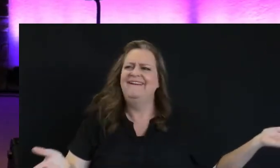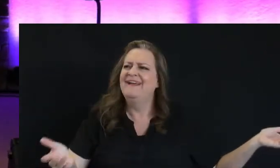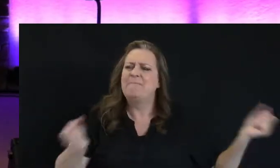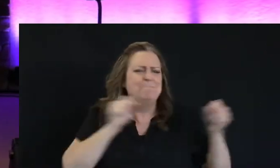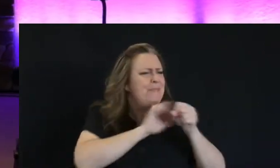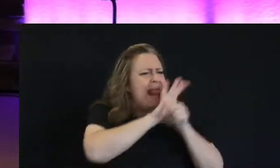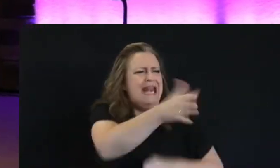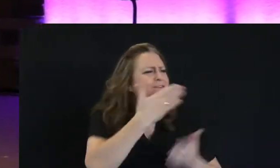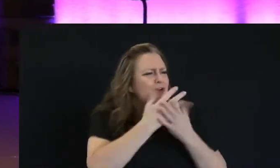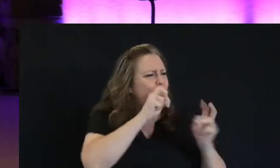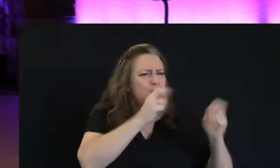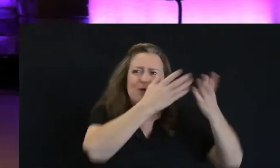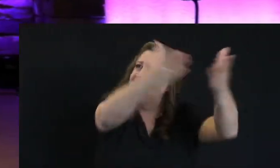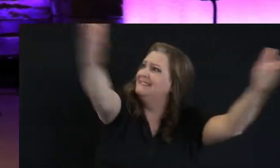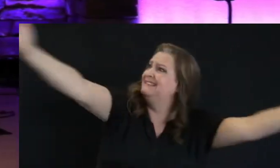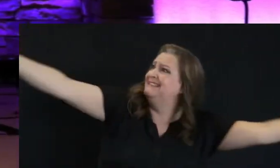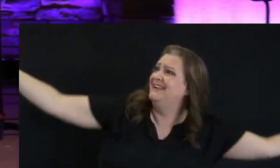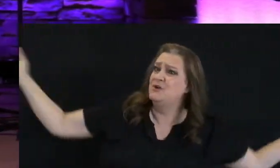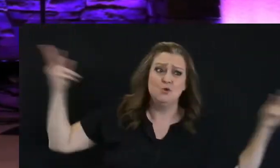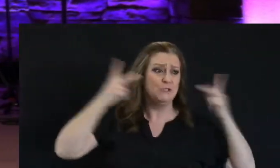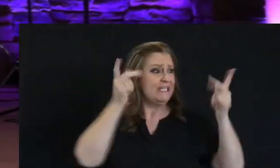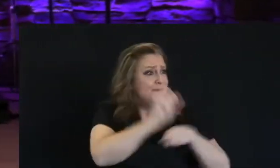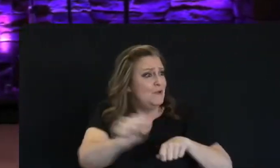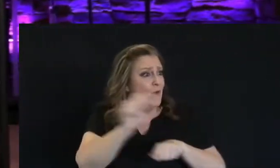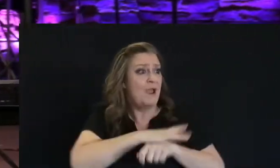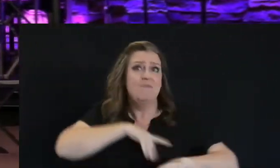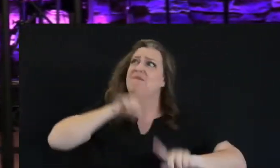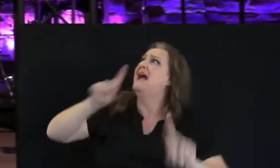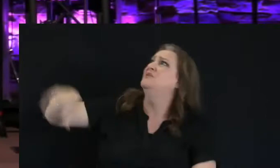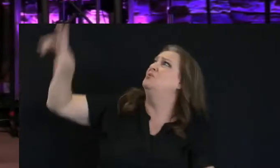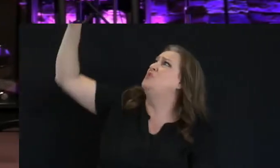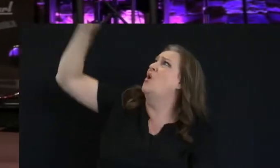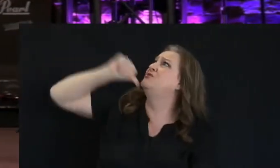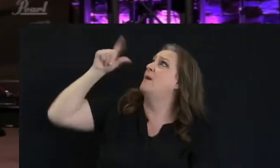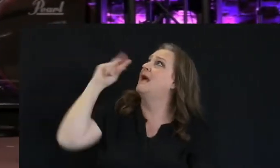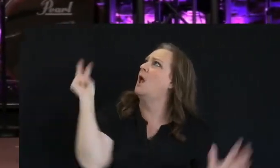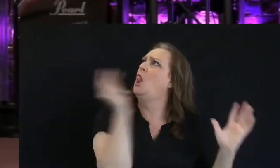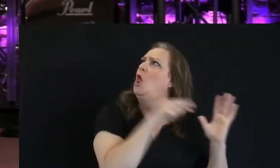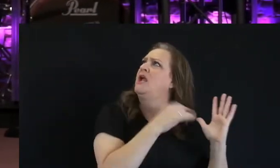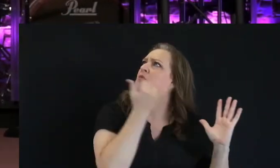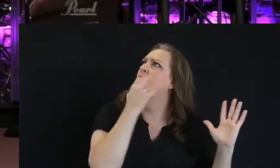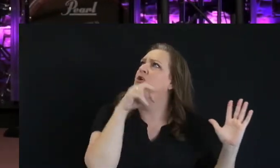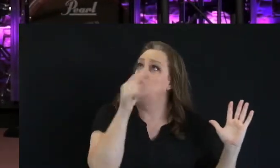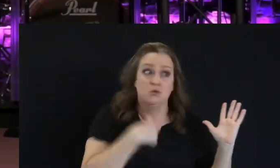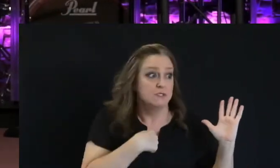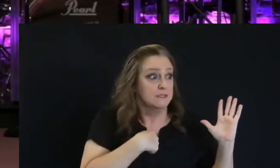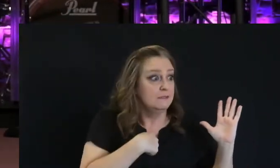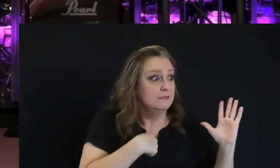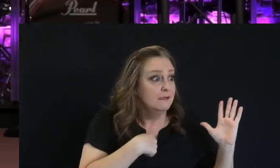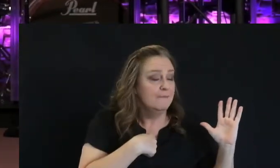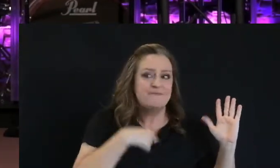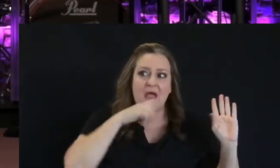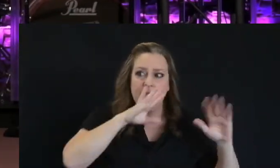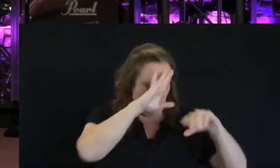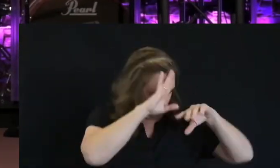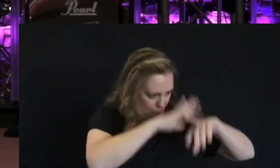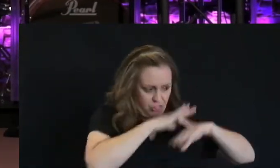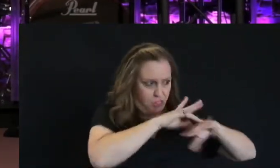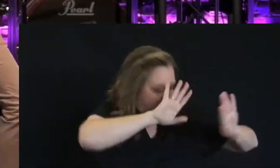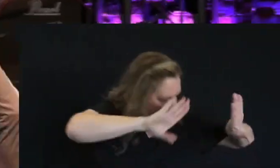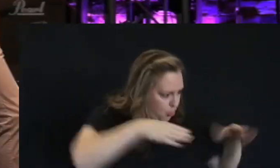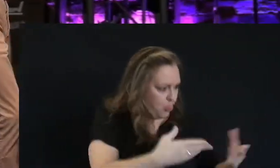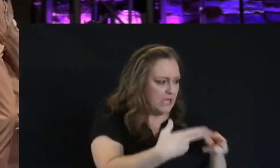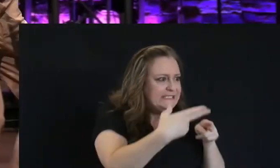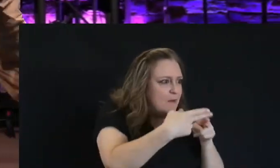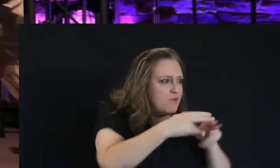before you. Do you not see me at work before you? And my answer is, no, I don't, because I'm looking at all the wrong news. I'm fixated in taking in